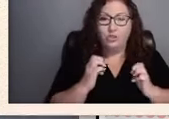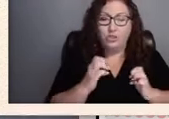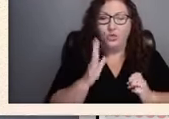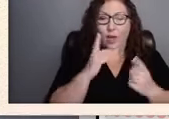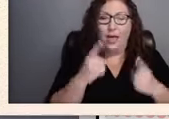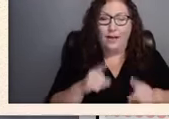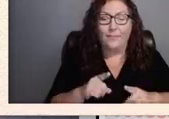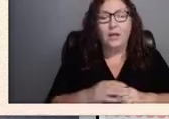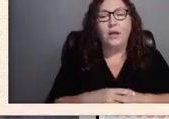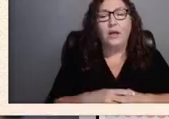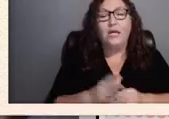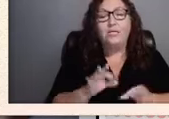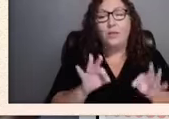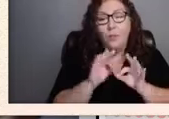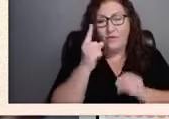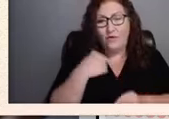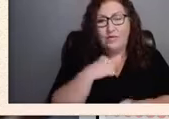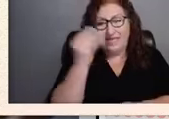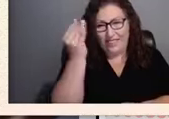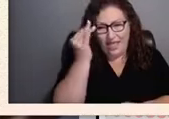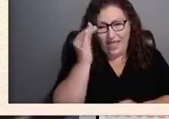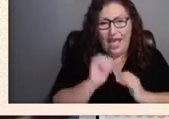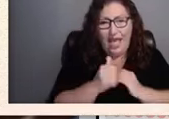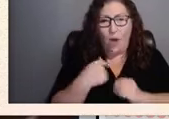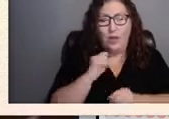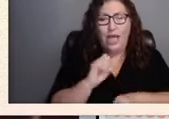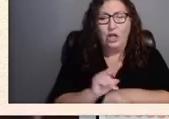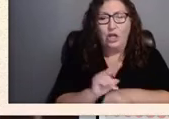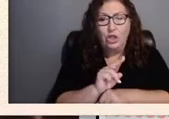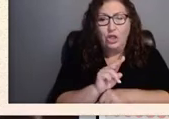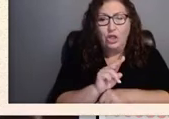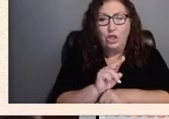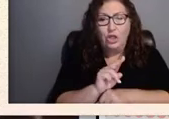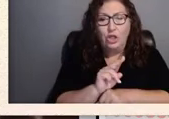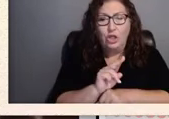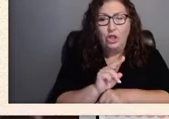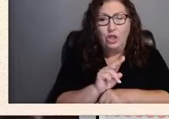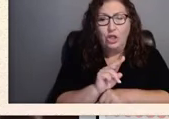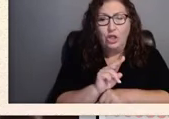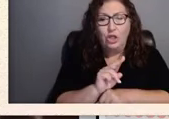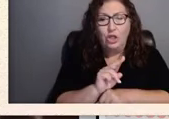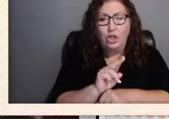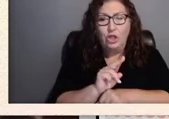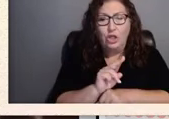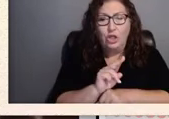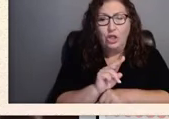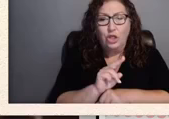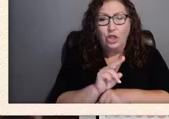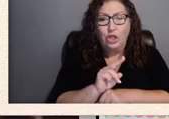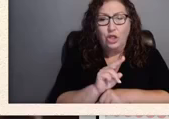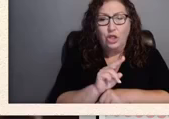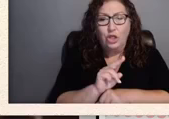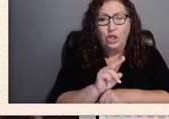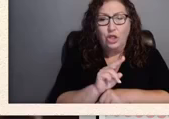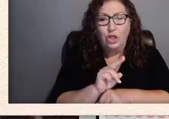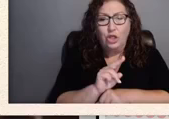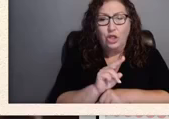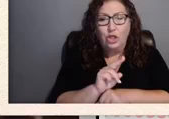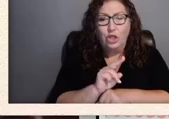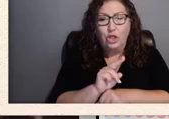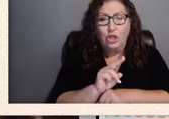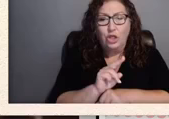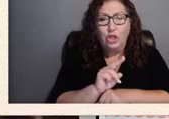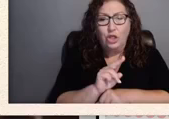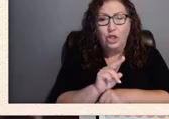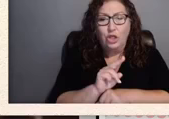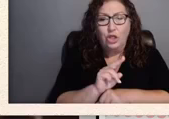think through how can we use the science of psychology to help us navigate some discomfort that we're all experiencing right now.